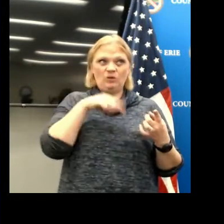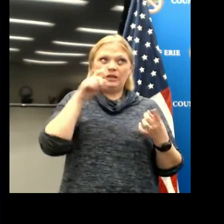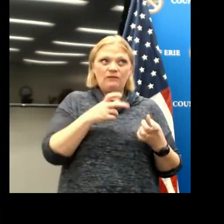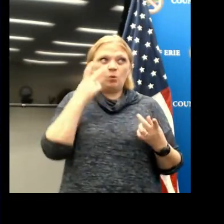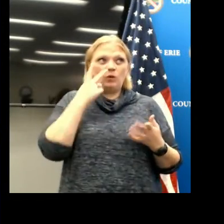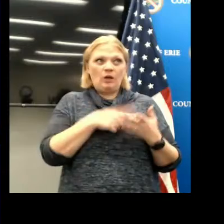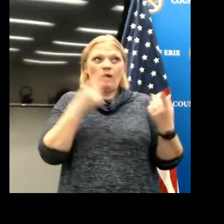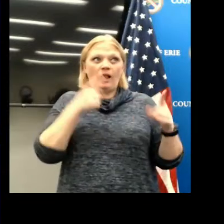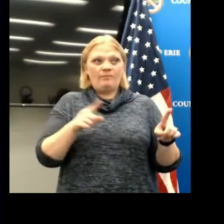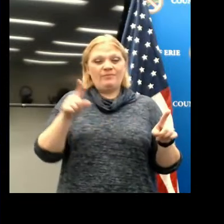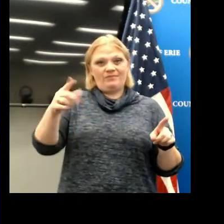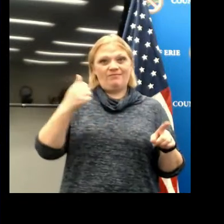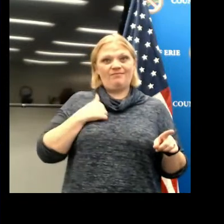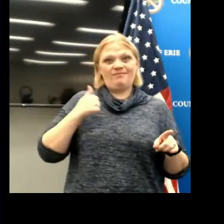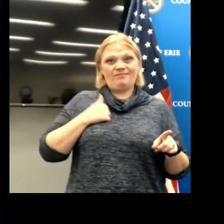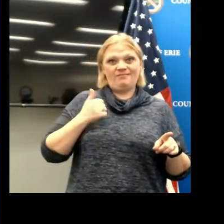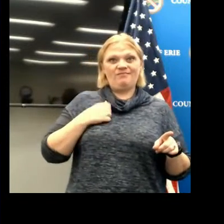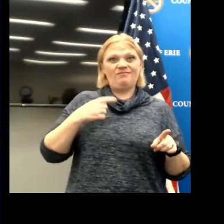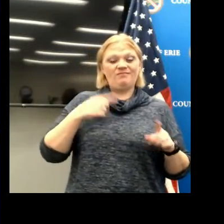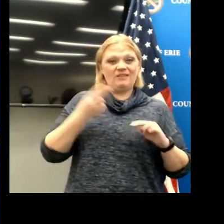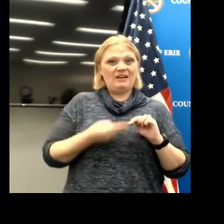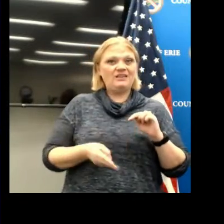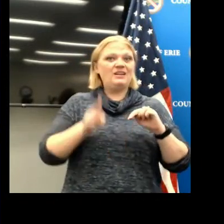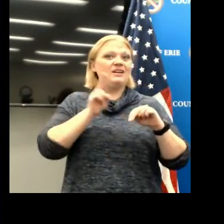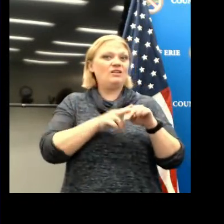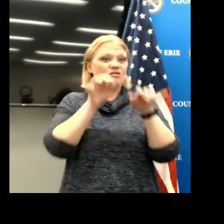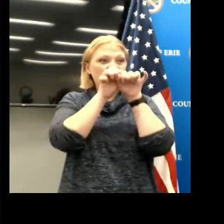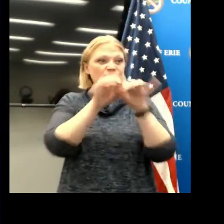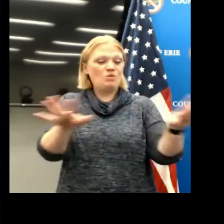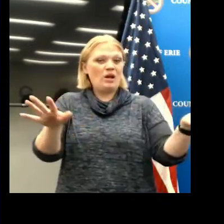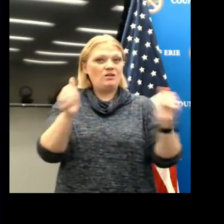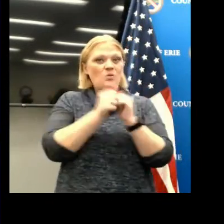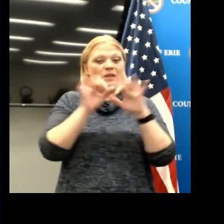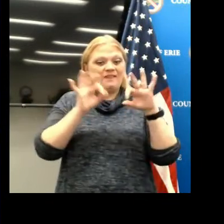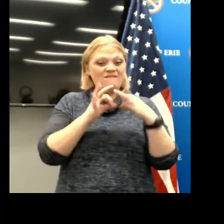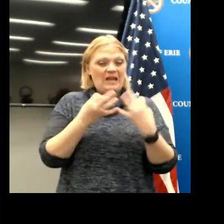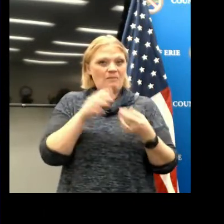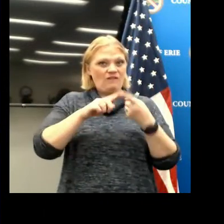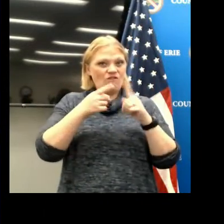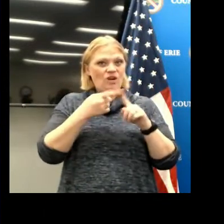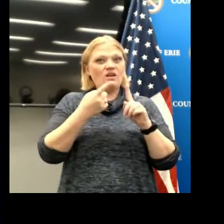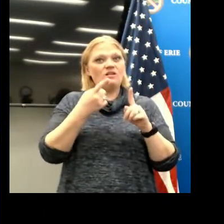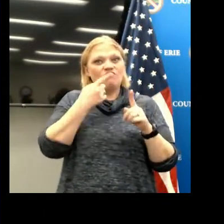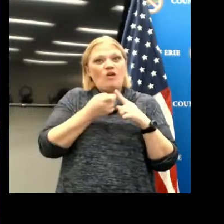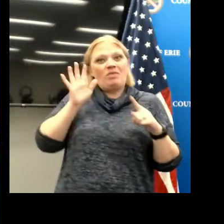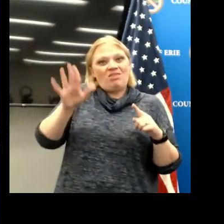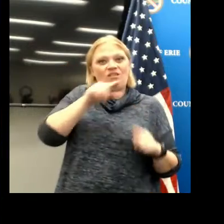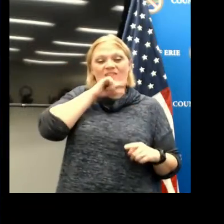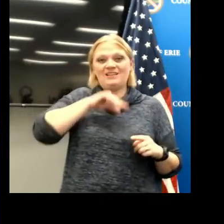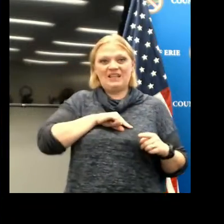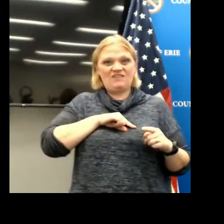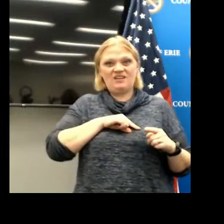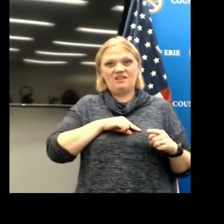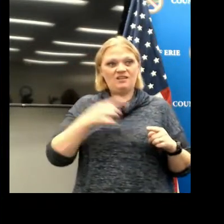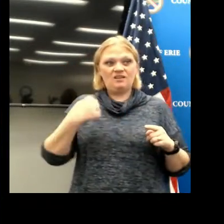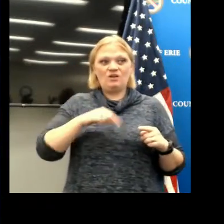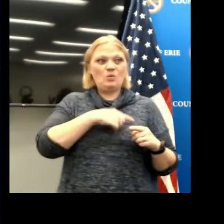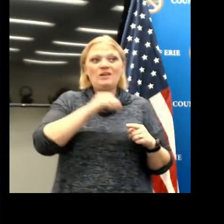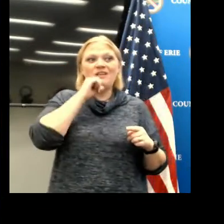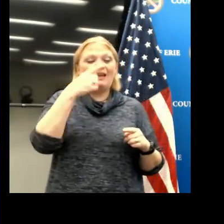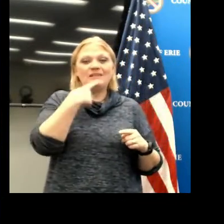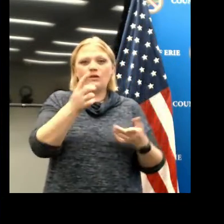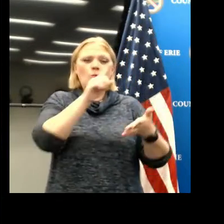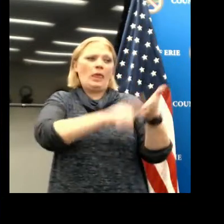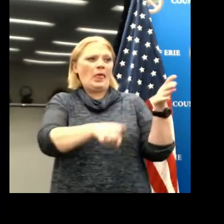what happened in Canada and how there was an increased rate of transmission among families and friends from Thanksgiving. We are not telling you to